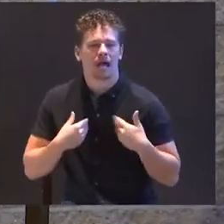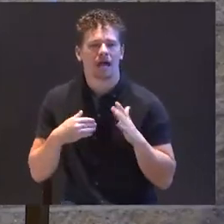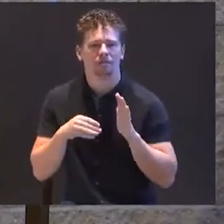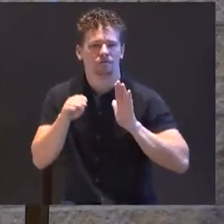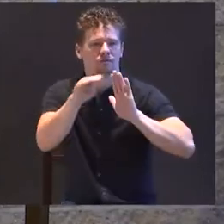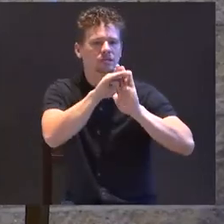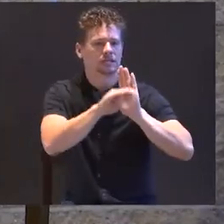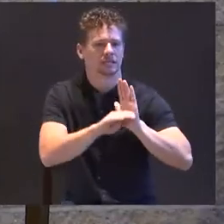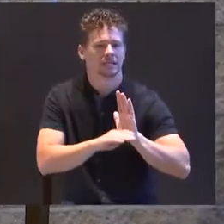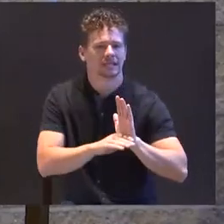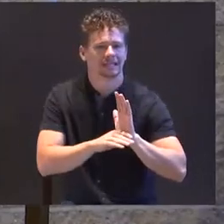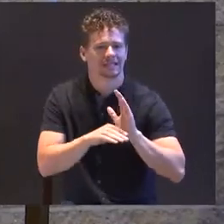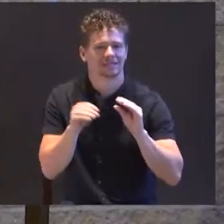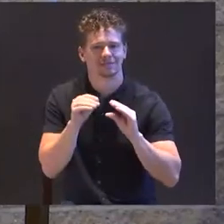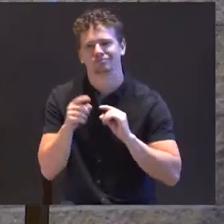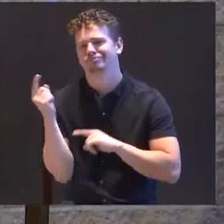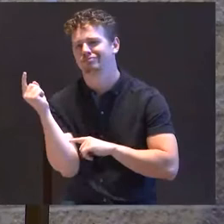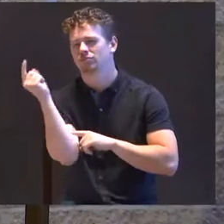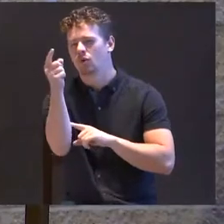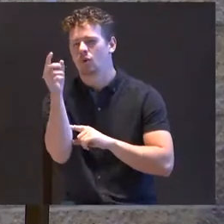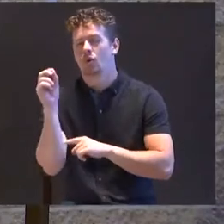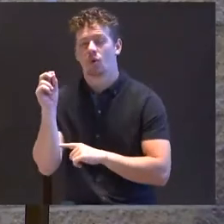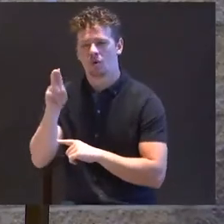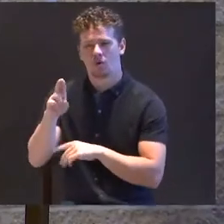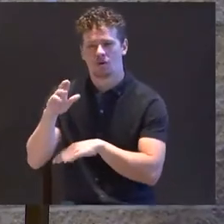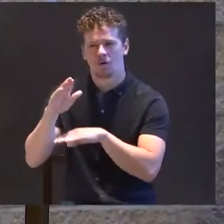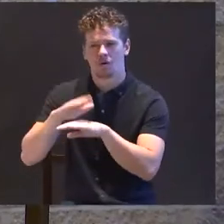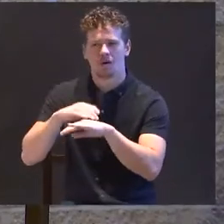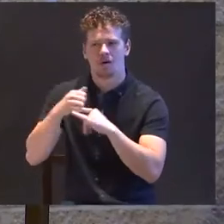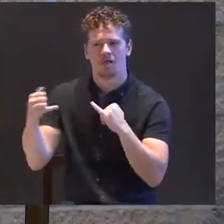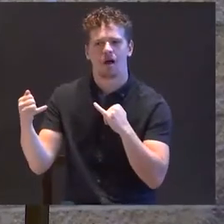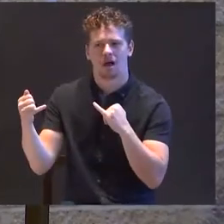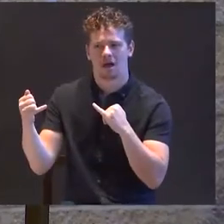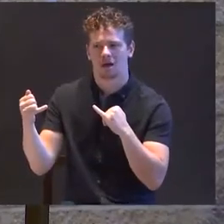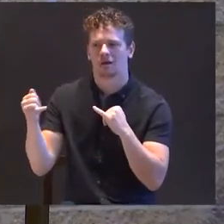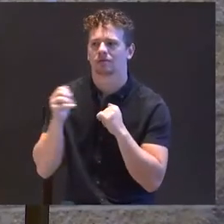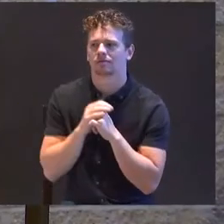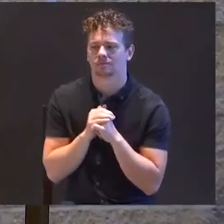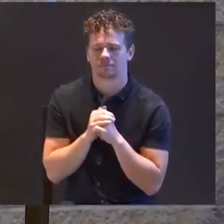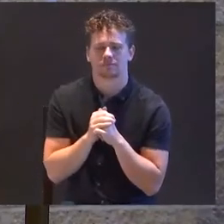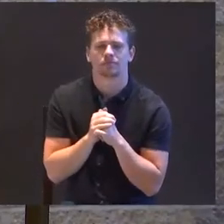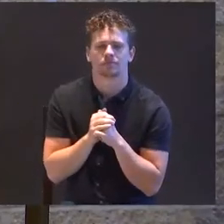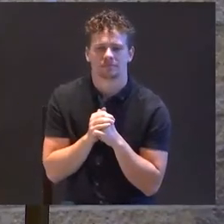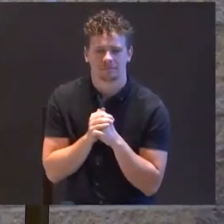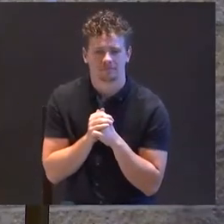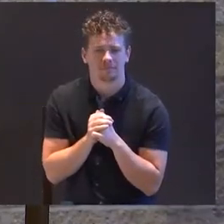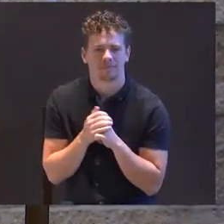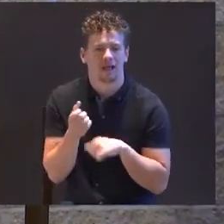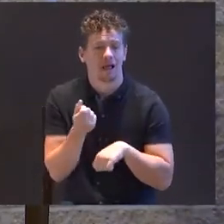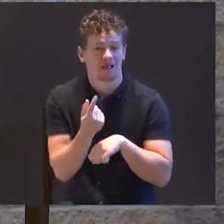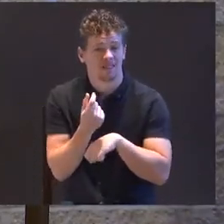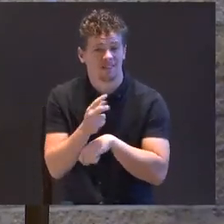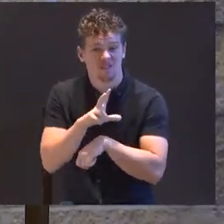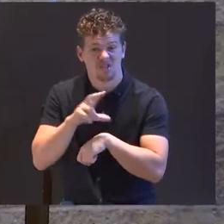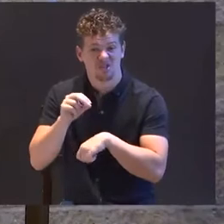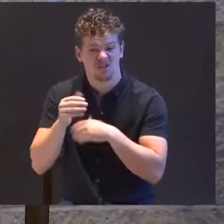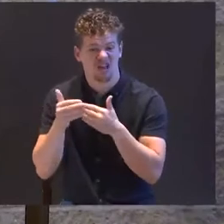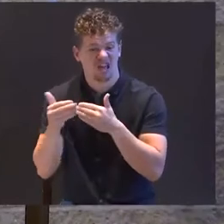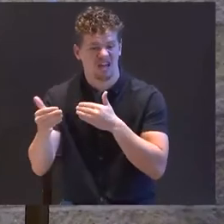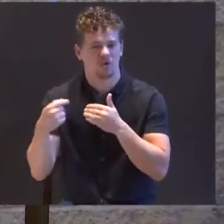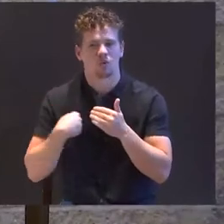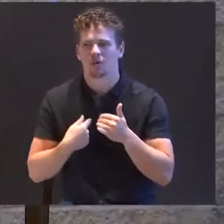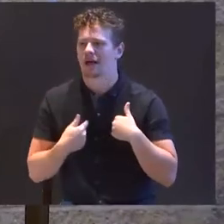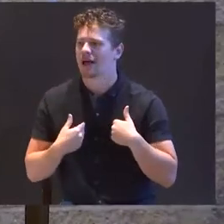court and/or on the website. Today, following the 11:30 service, is the Fall Community